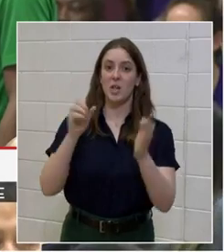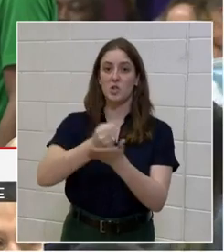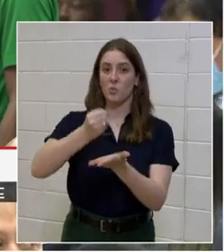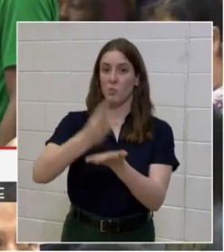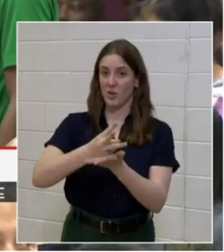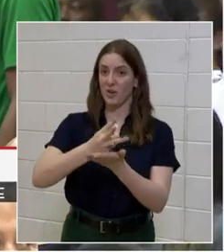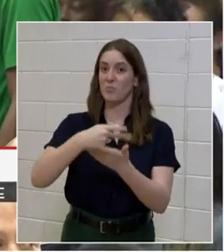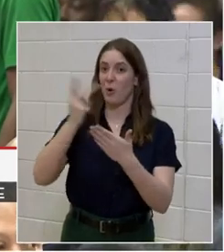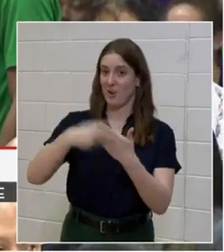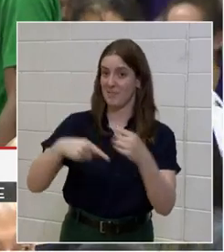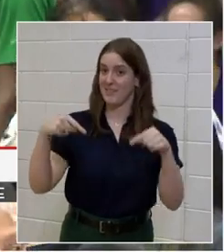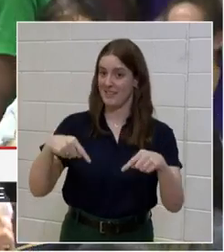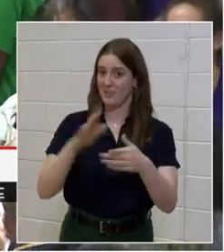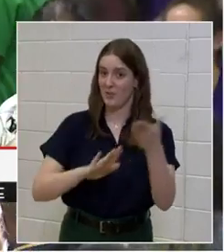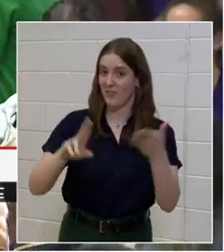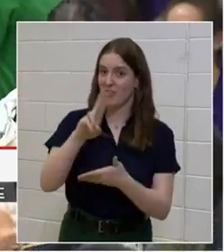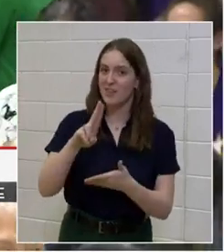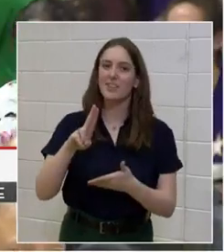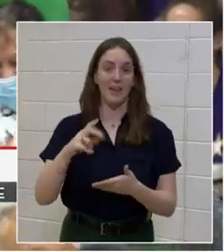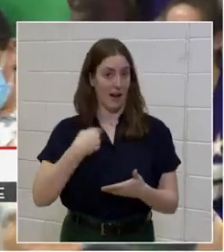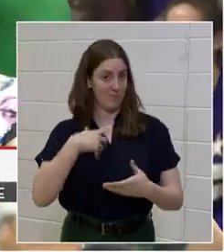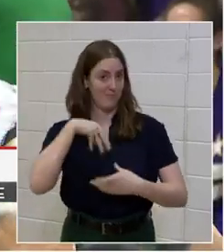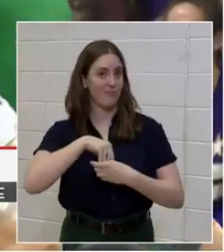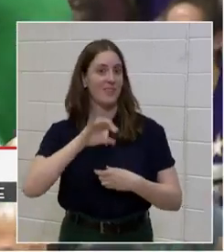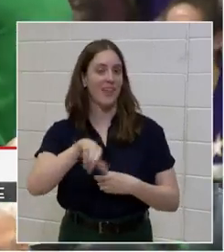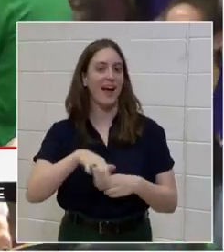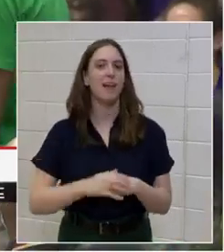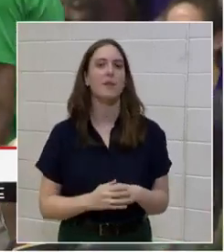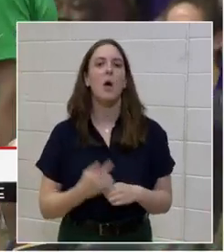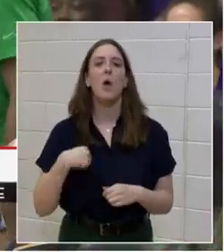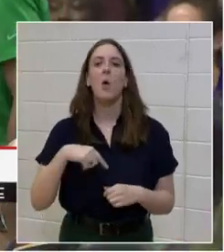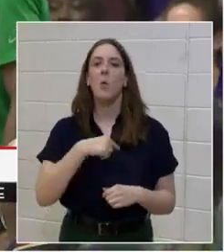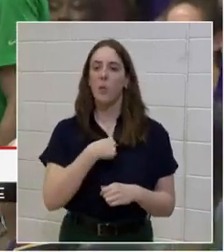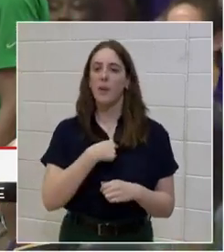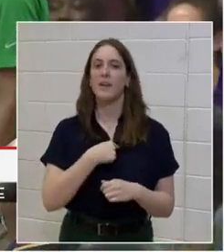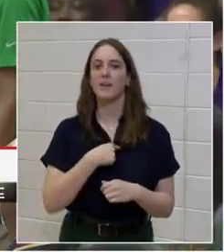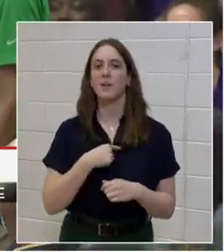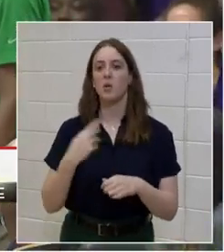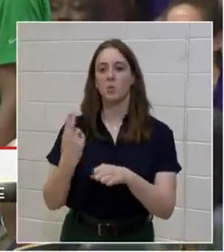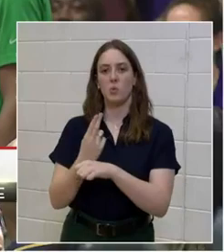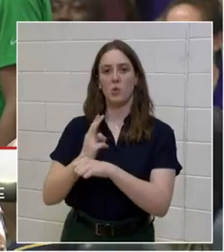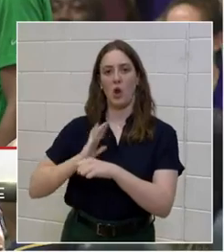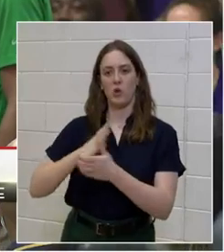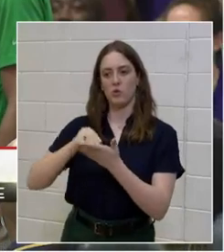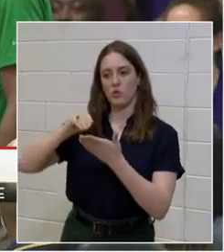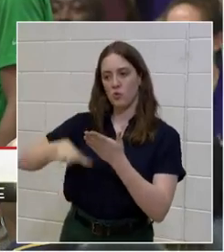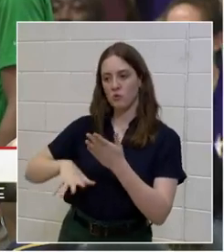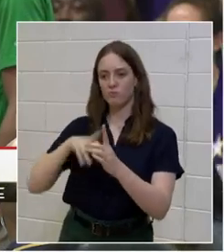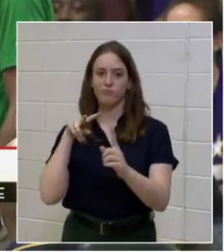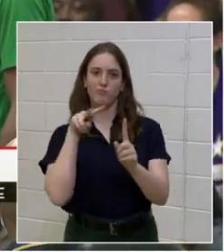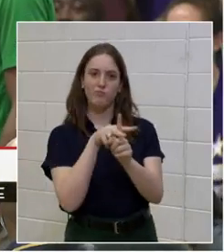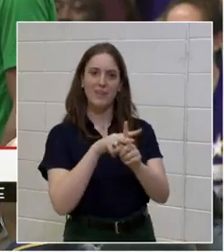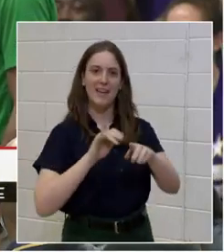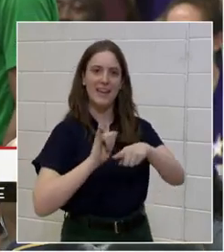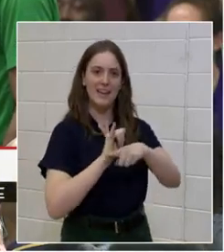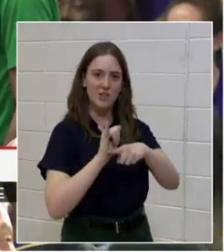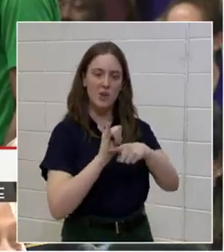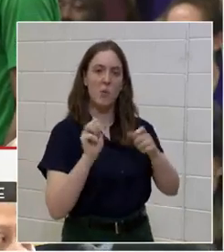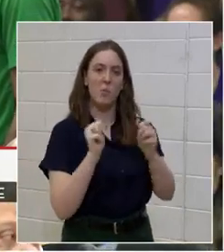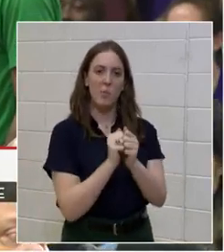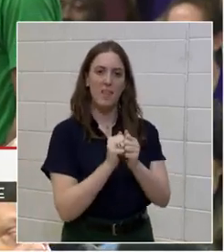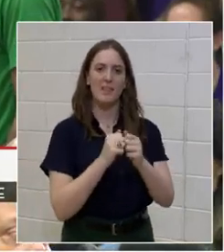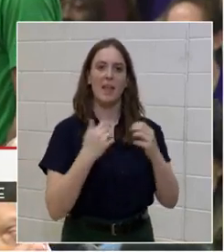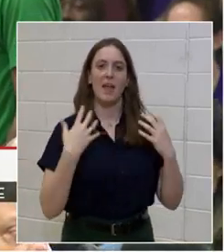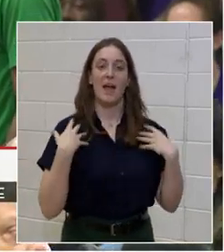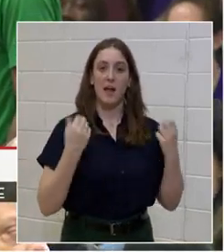of that. We can utilize our scholars to intern in our schools, in our health and human services, deal with